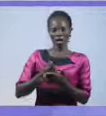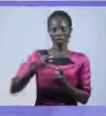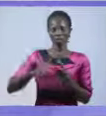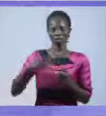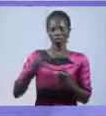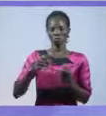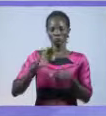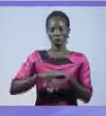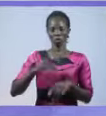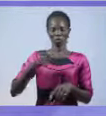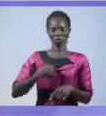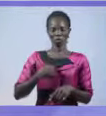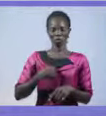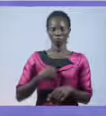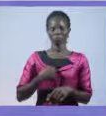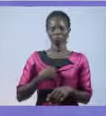away mamma loki chuku me.